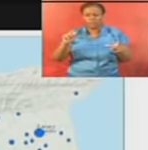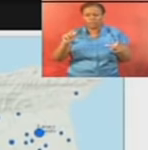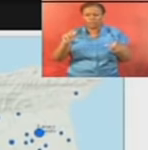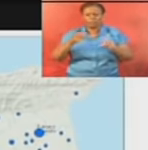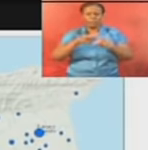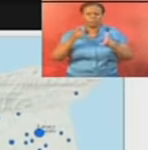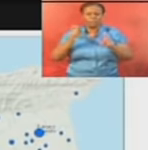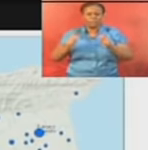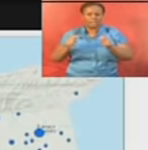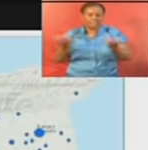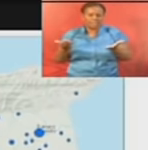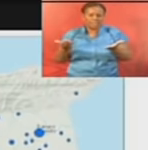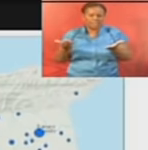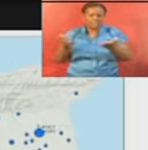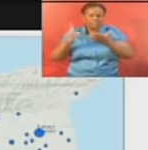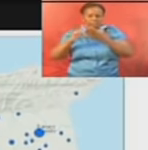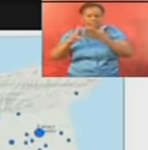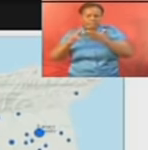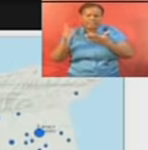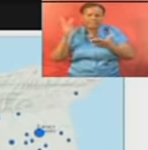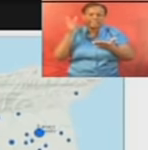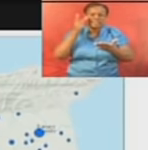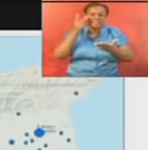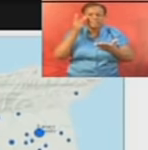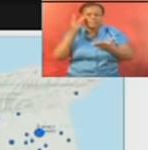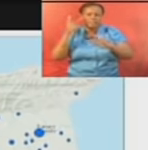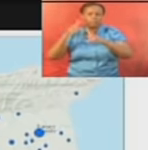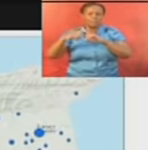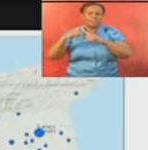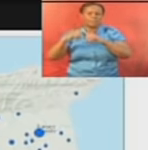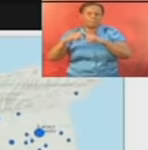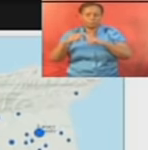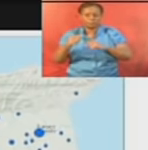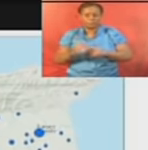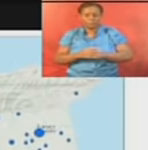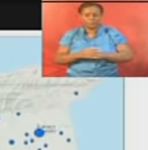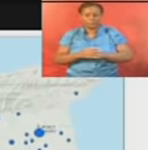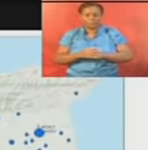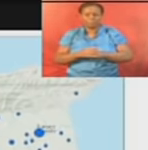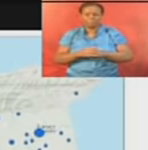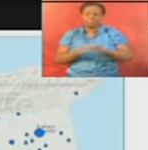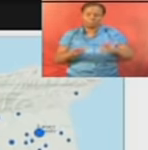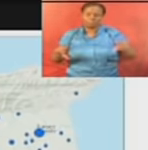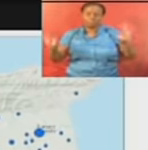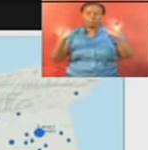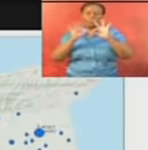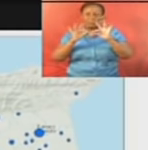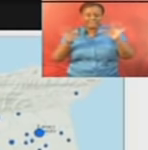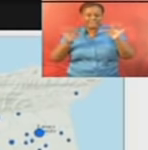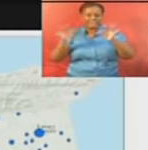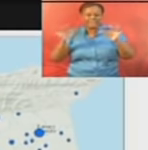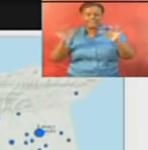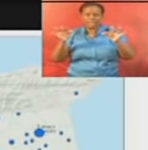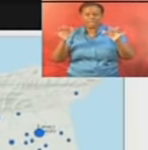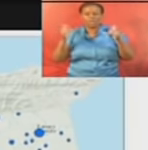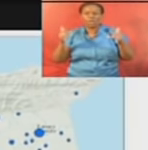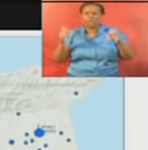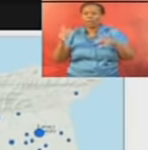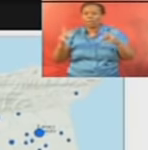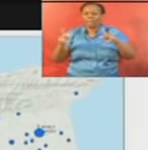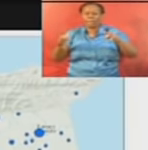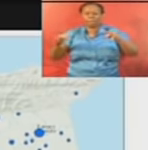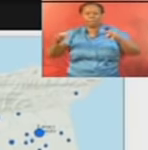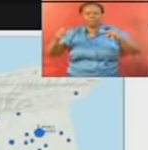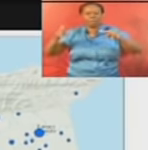of this is really to explain that as the number of cases increases, we have to adjust